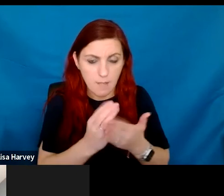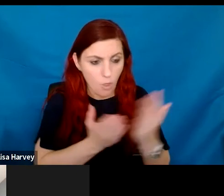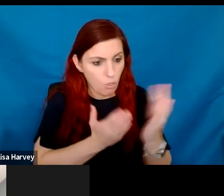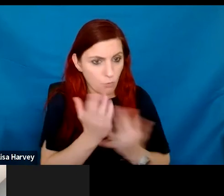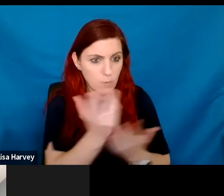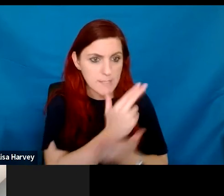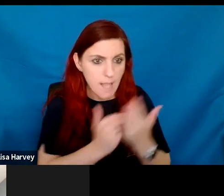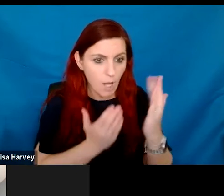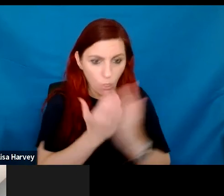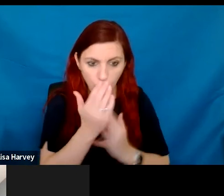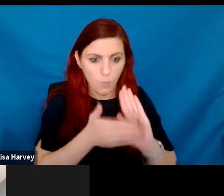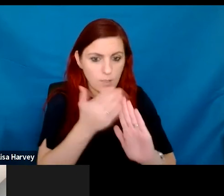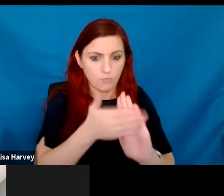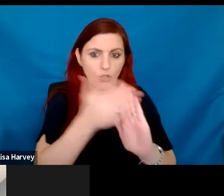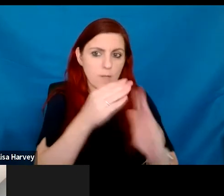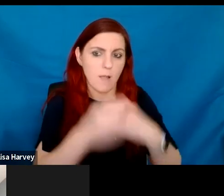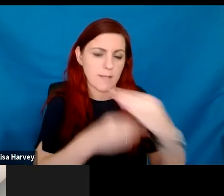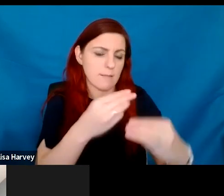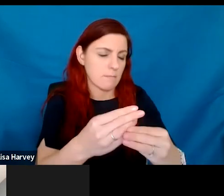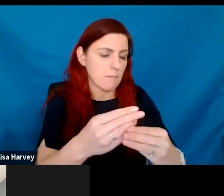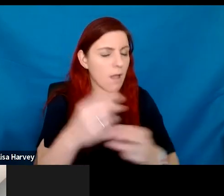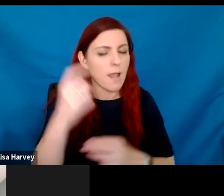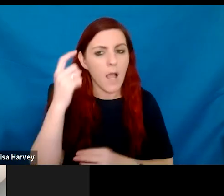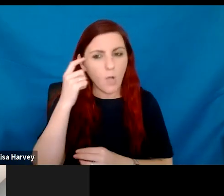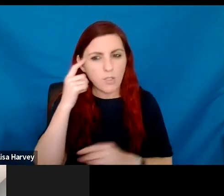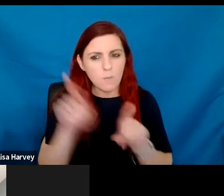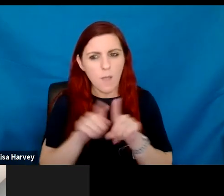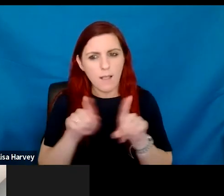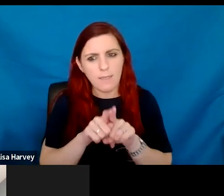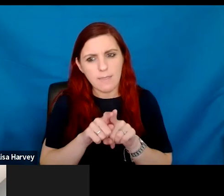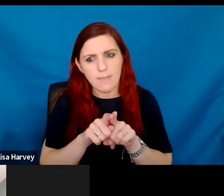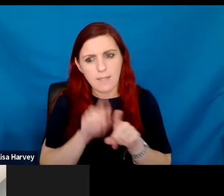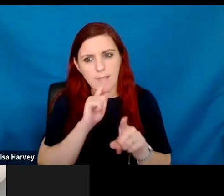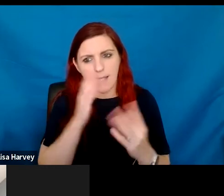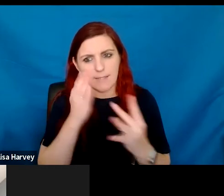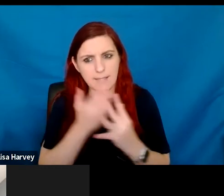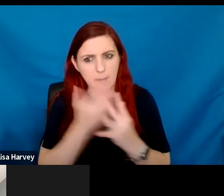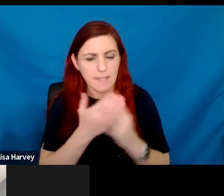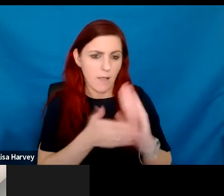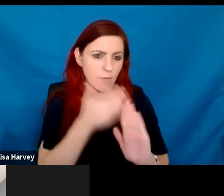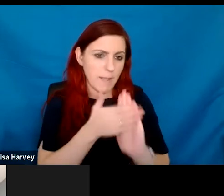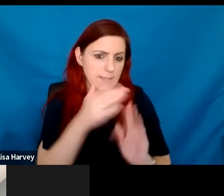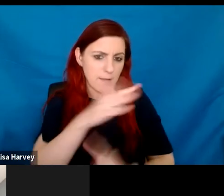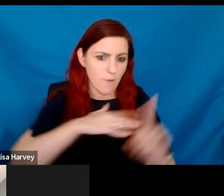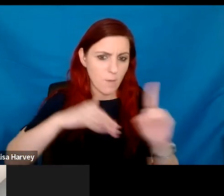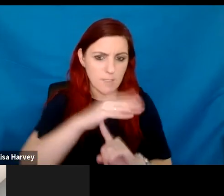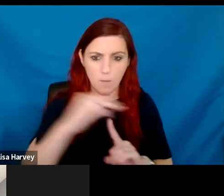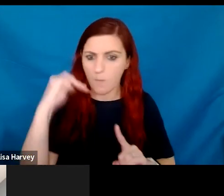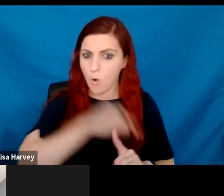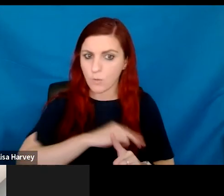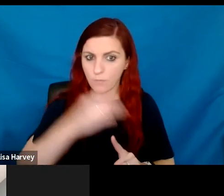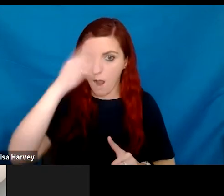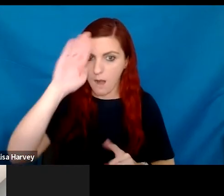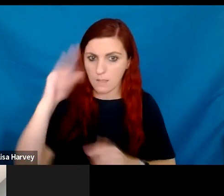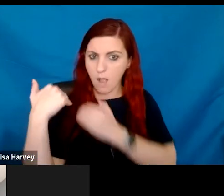construction process. I am conscious that accessibility of the built environment is central to Ireland's obligation